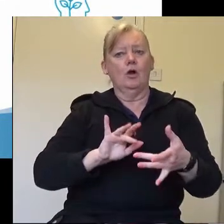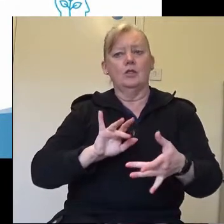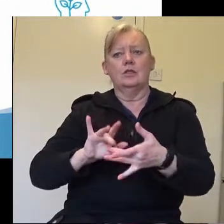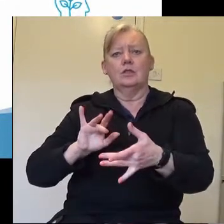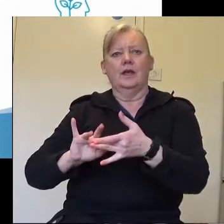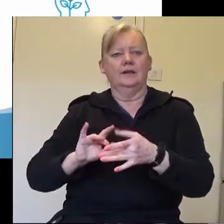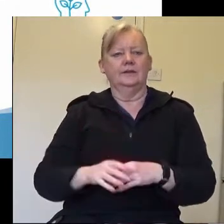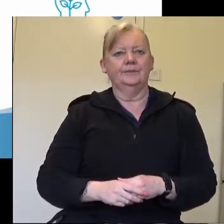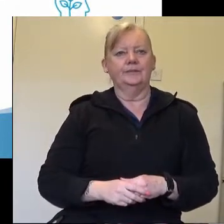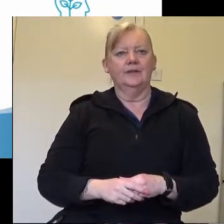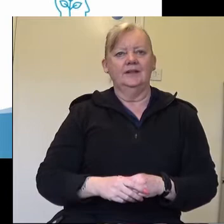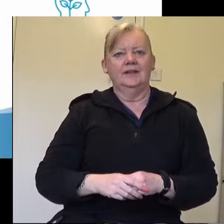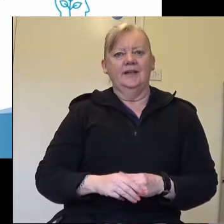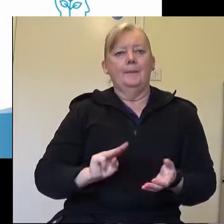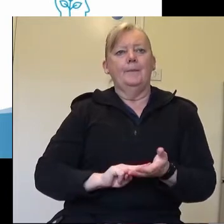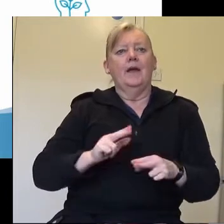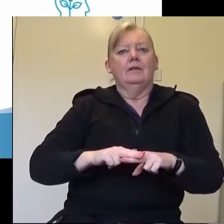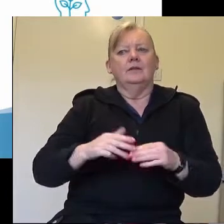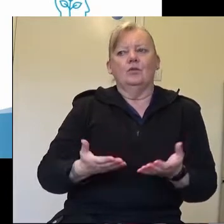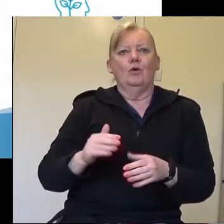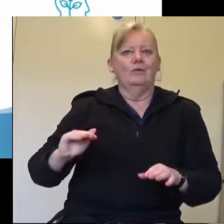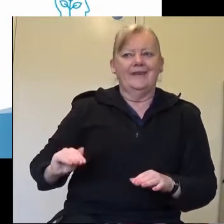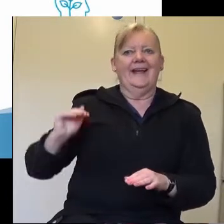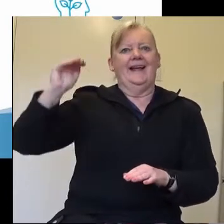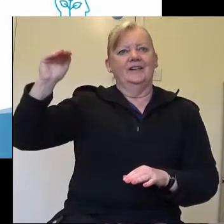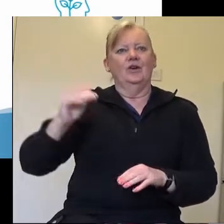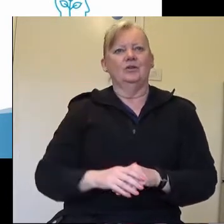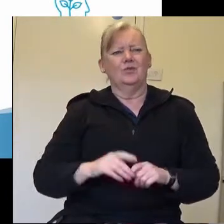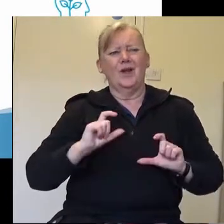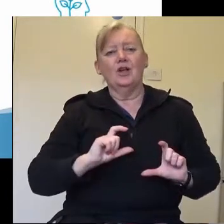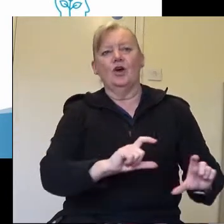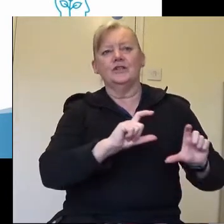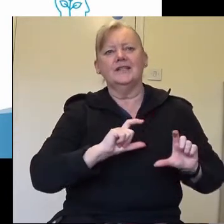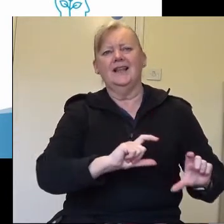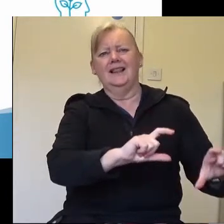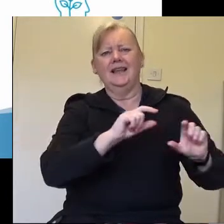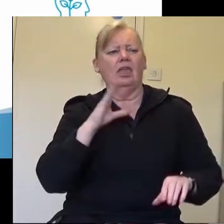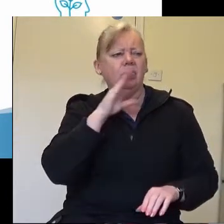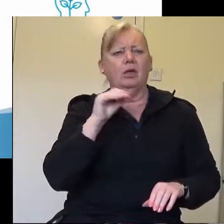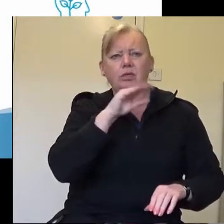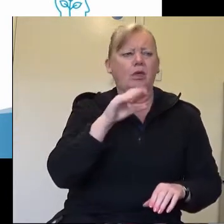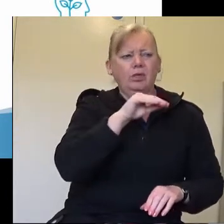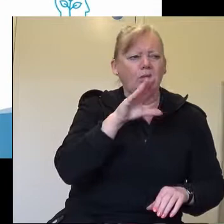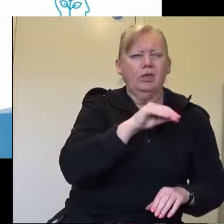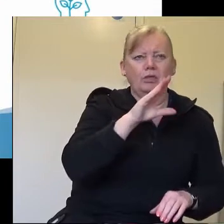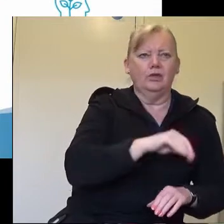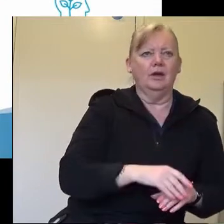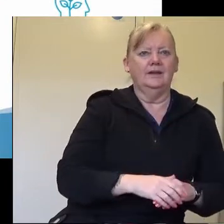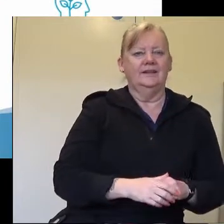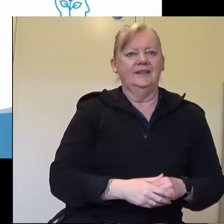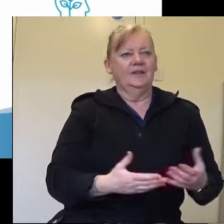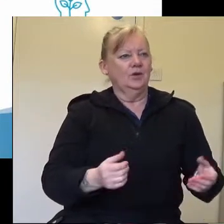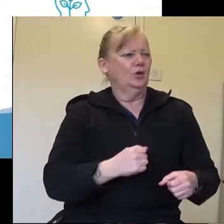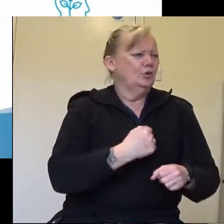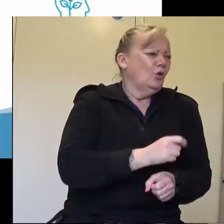Constant contact with online social media, especially, kids don't get